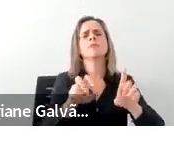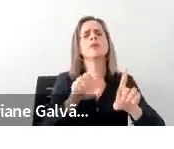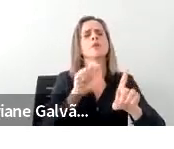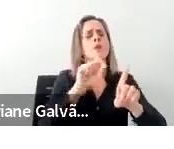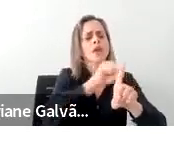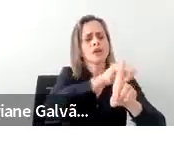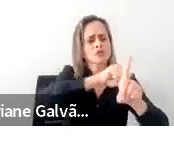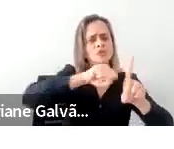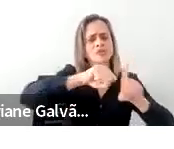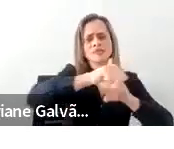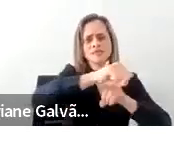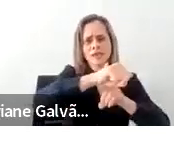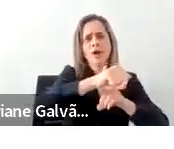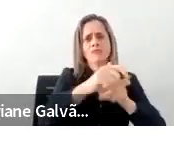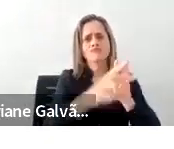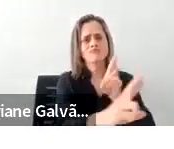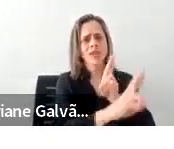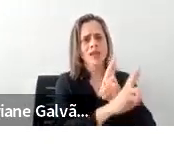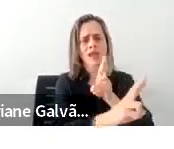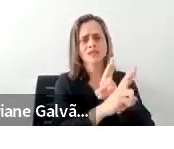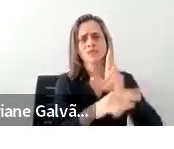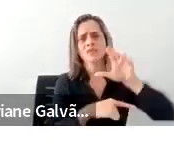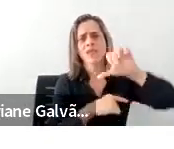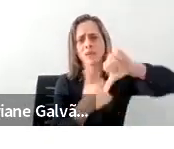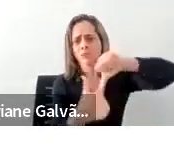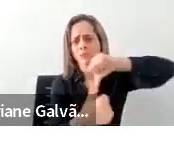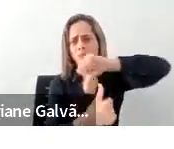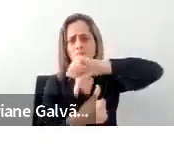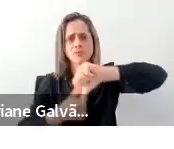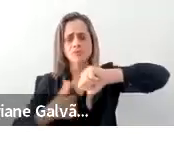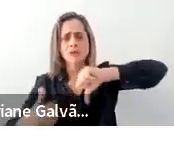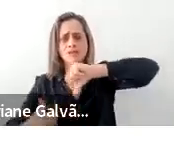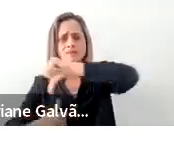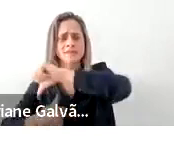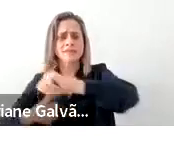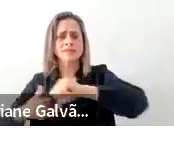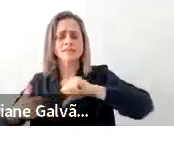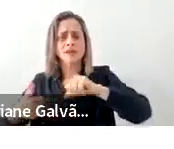It doesn't apply in that way to other forms of society,